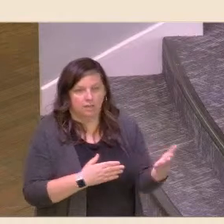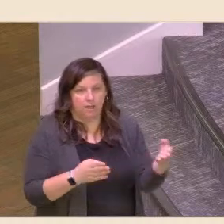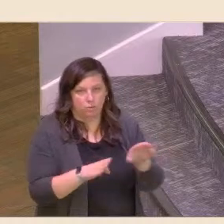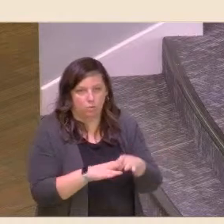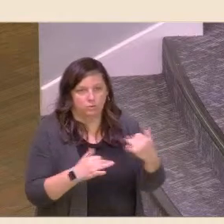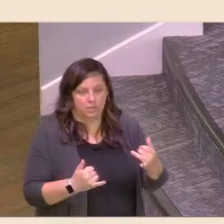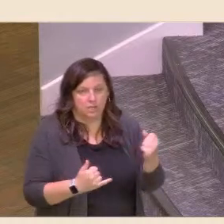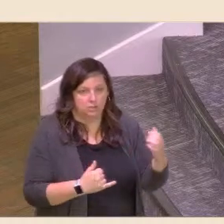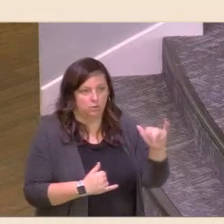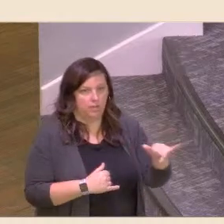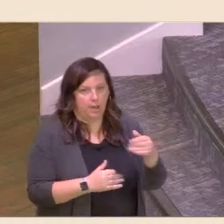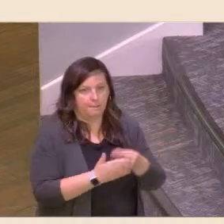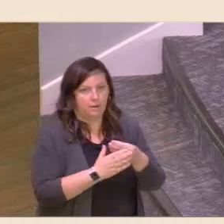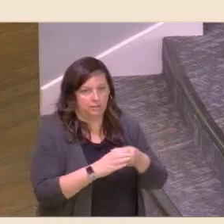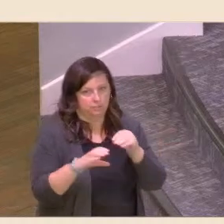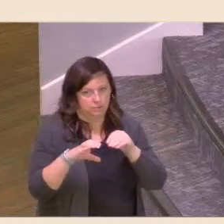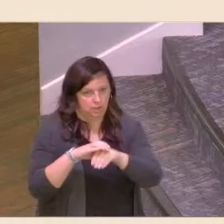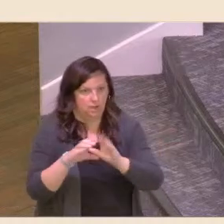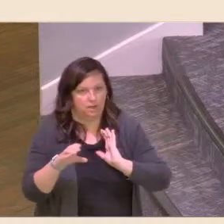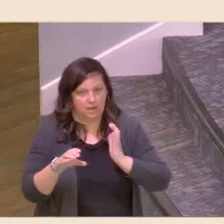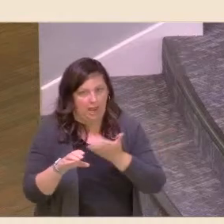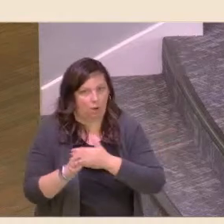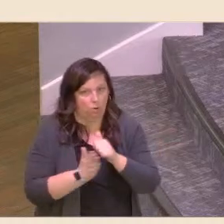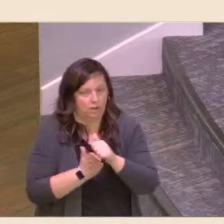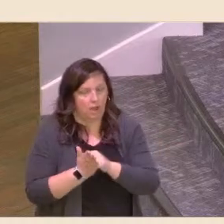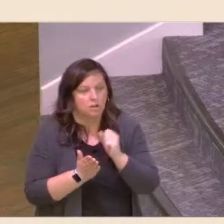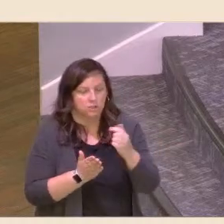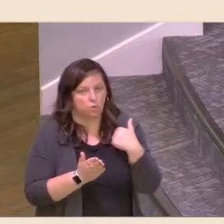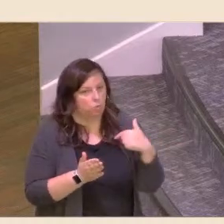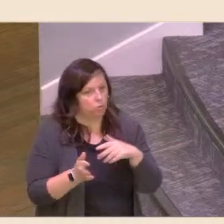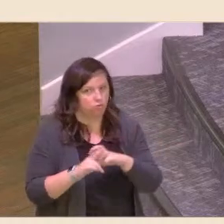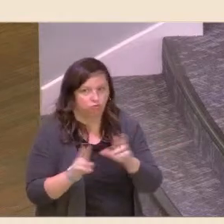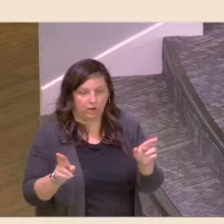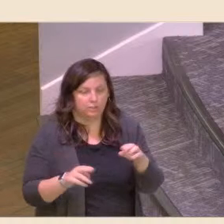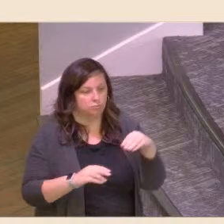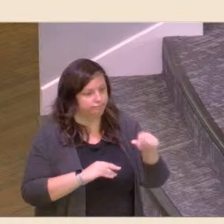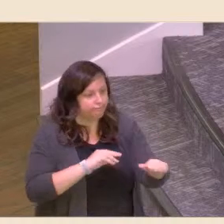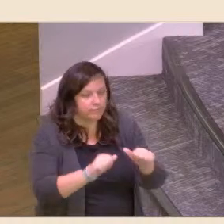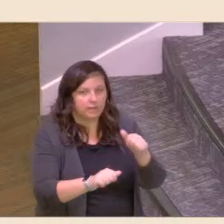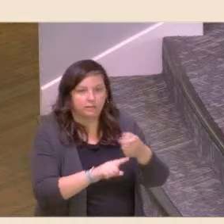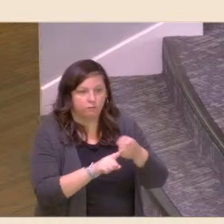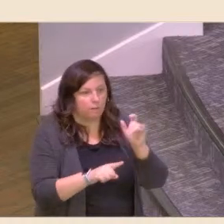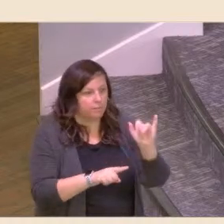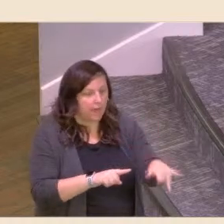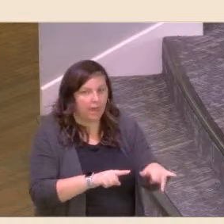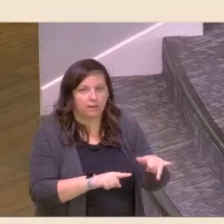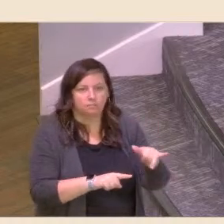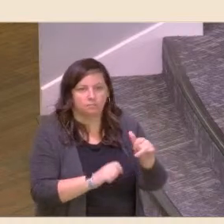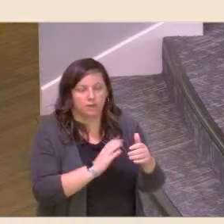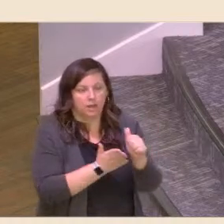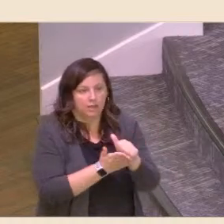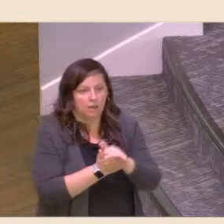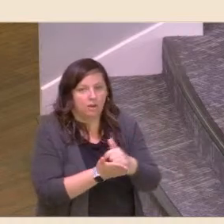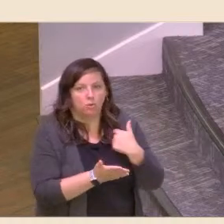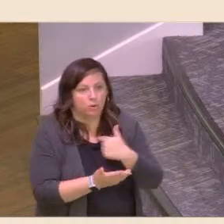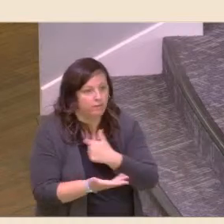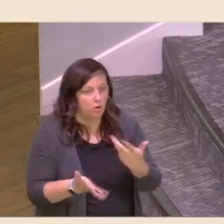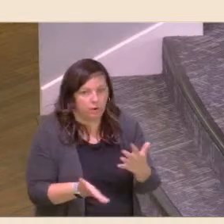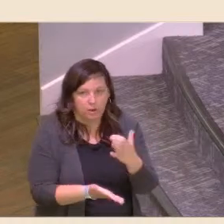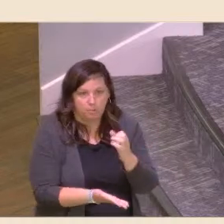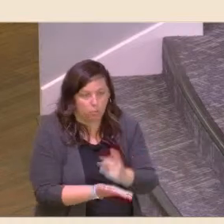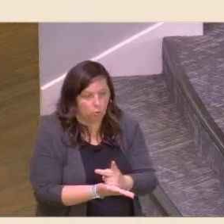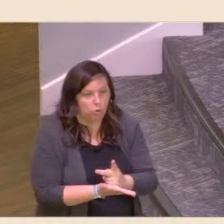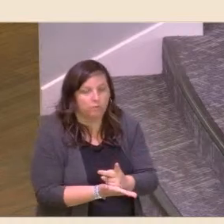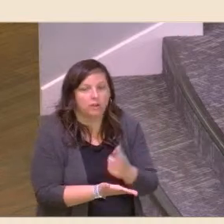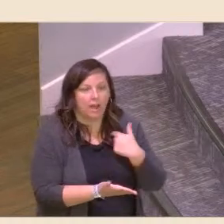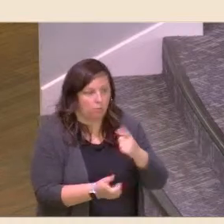going on some of those SPLOST 6 expenditures. So we've already approved it, we've put in the requisition, the PO, we've ordered those devices, now